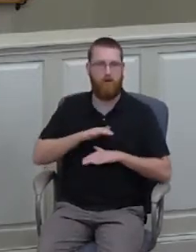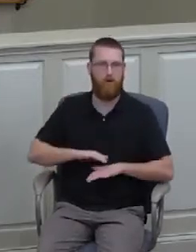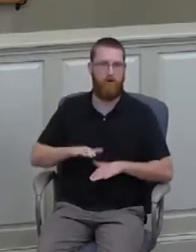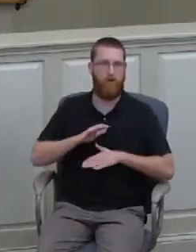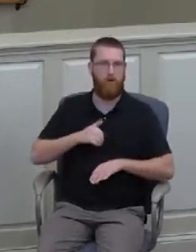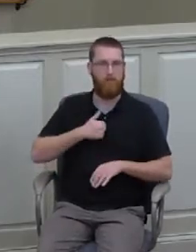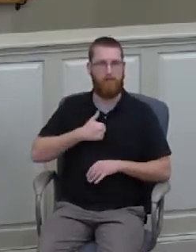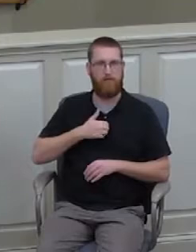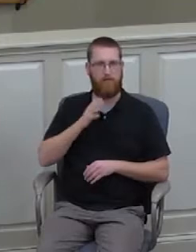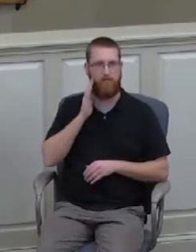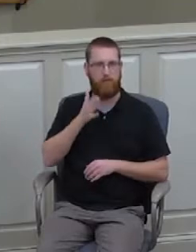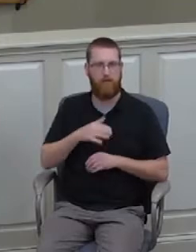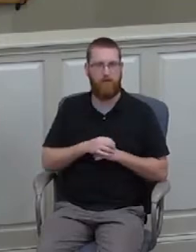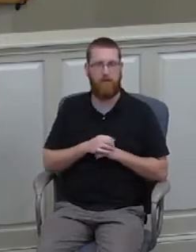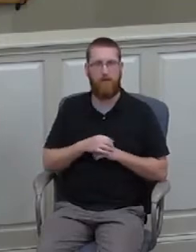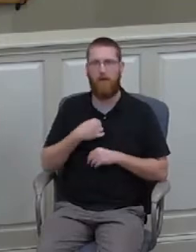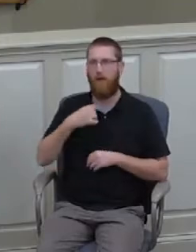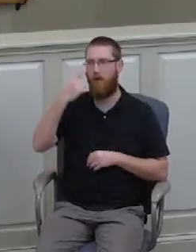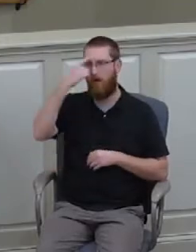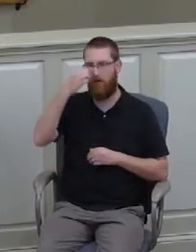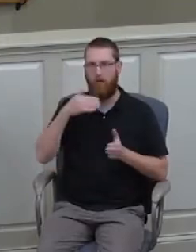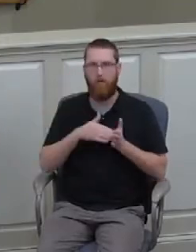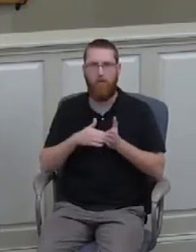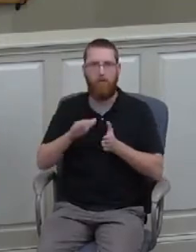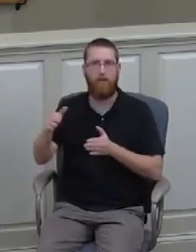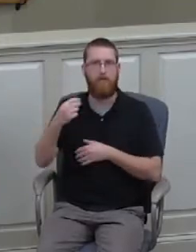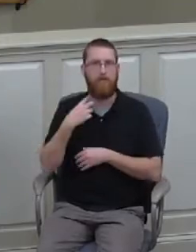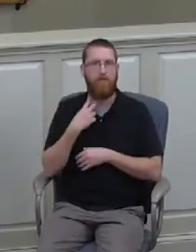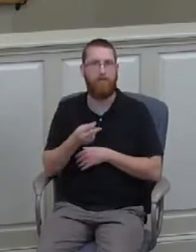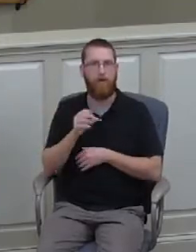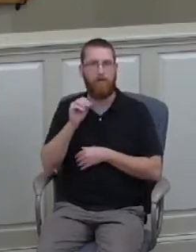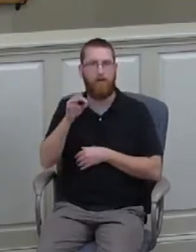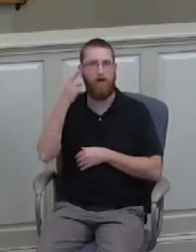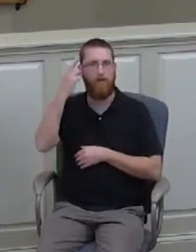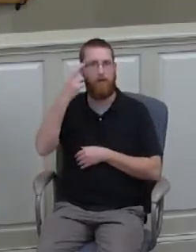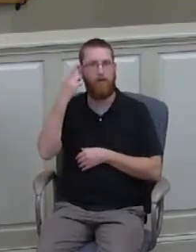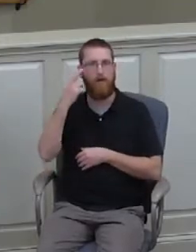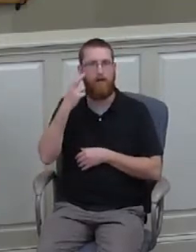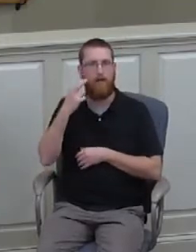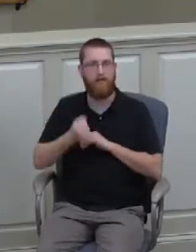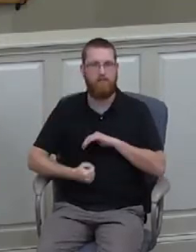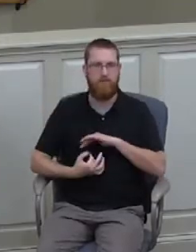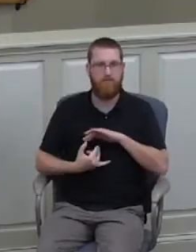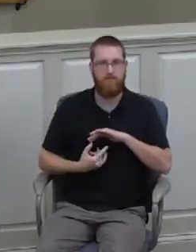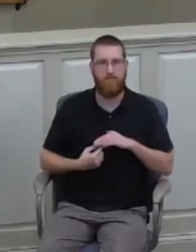And I think a lot of the times his voice of reason was just to make me even madder. So,